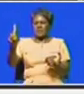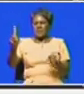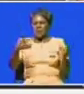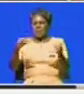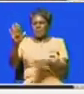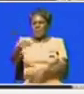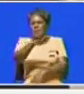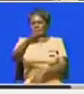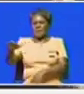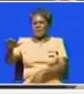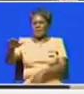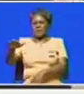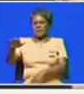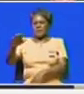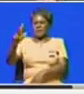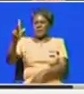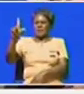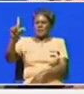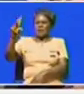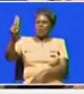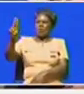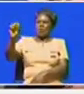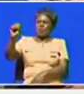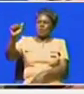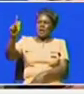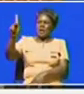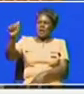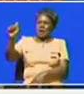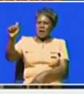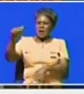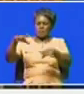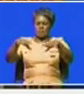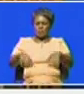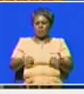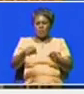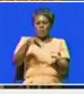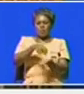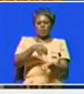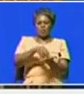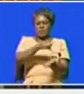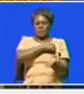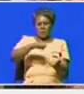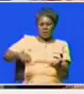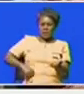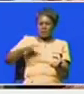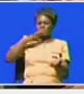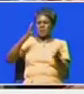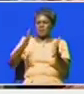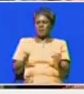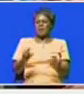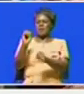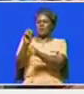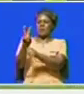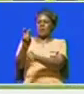to Parliament buildings as Kenneth Makelo Lusaka occupied the prestigious Senate Speaker's seat in the